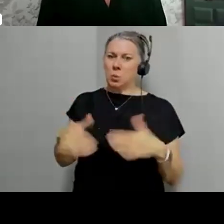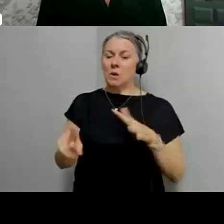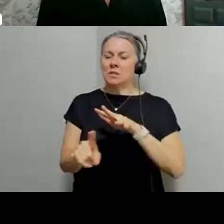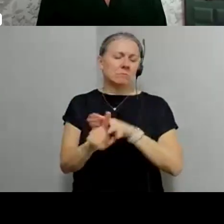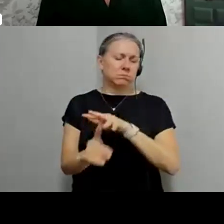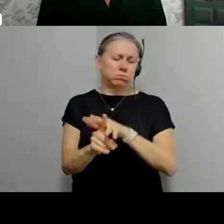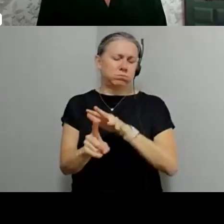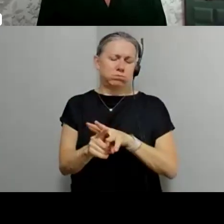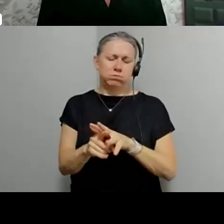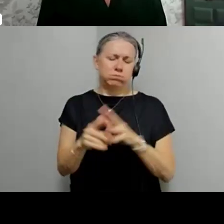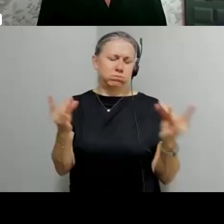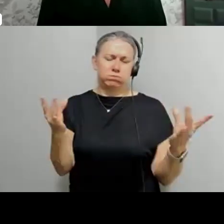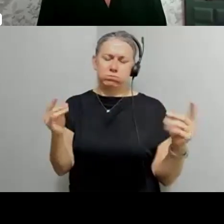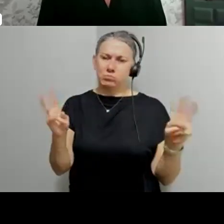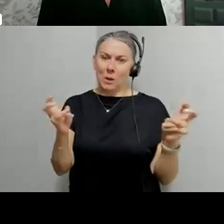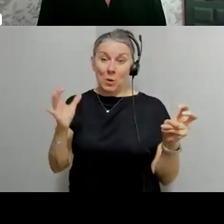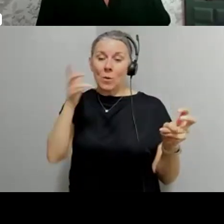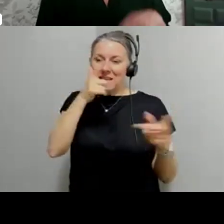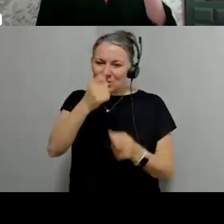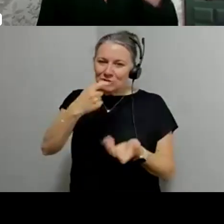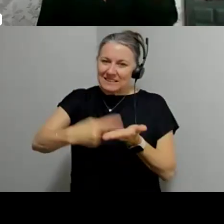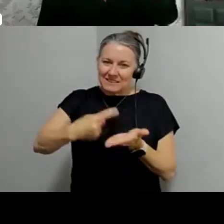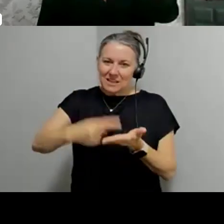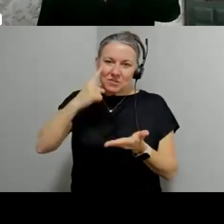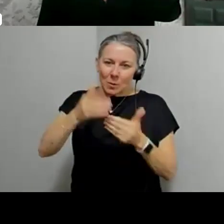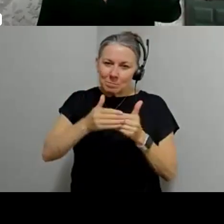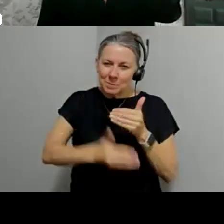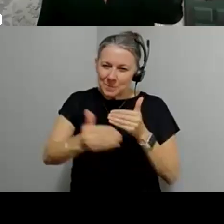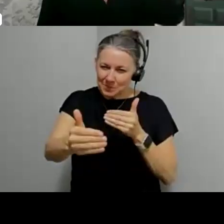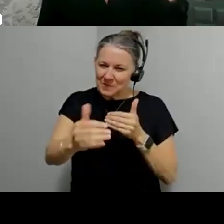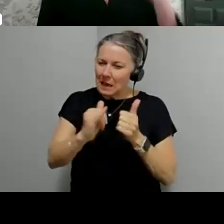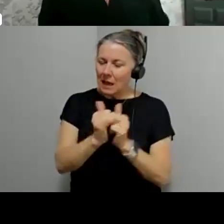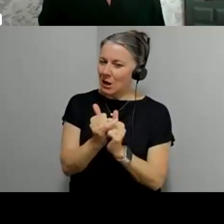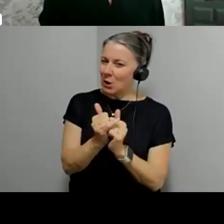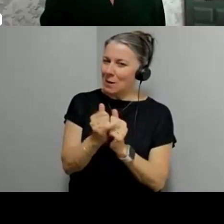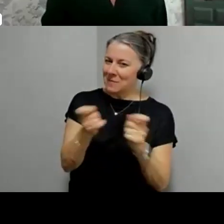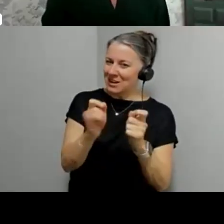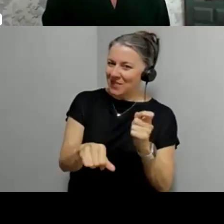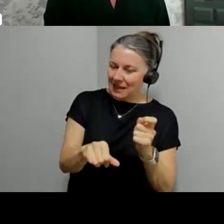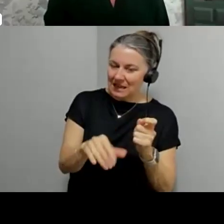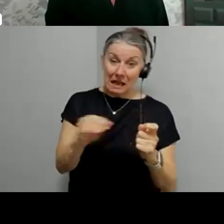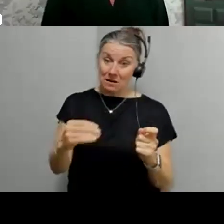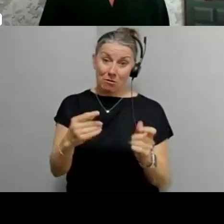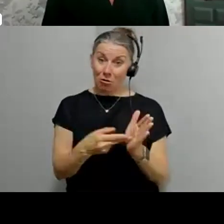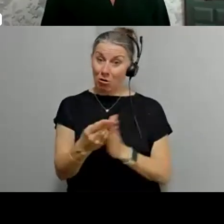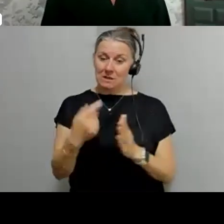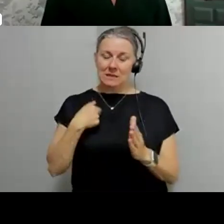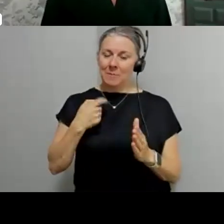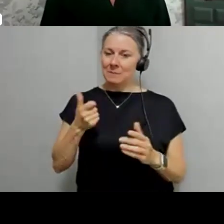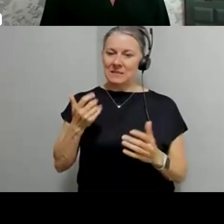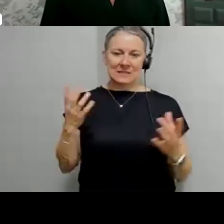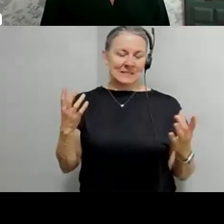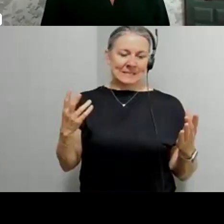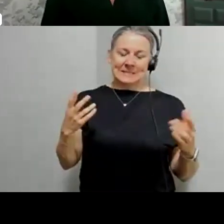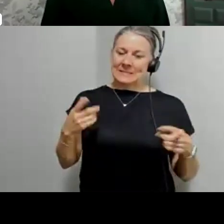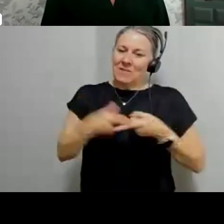think it's going to be very interesting conversations as we move forward on how we will deal with that. And I have to say, I am so conflicted on the whole issue